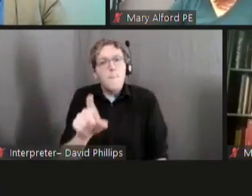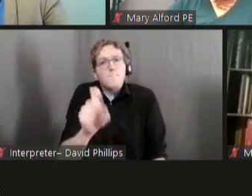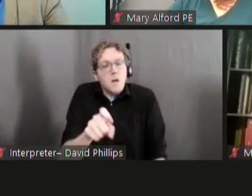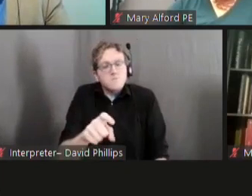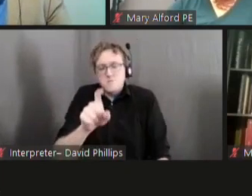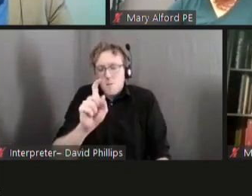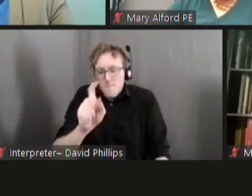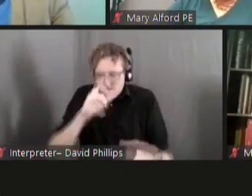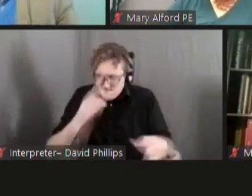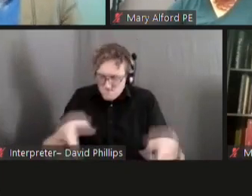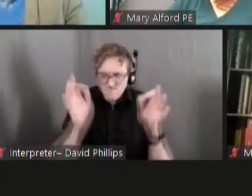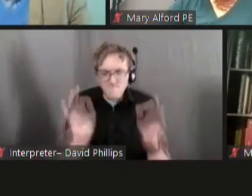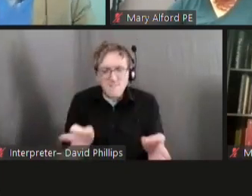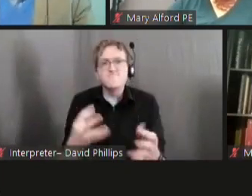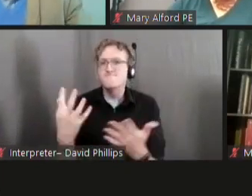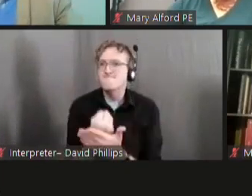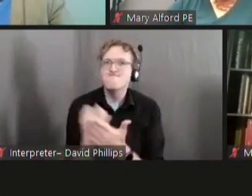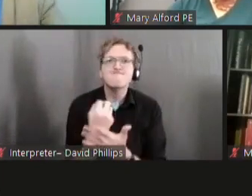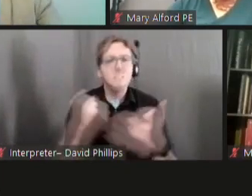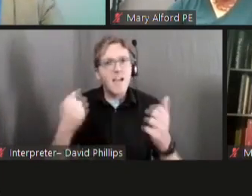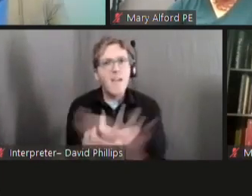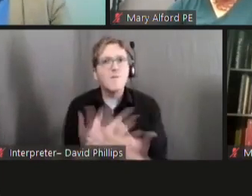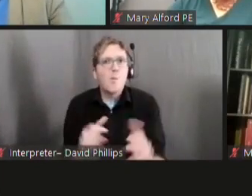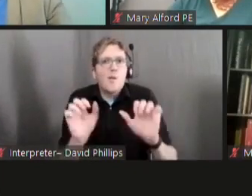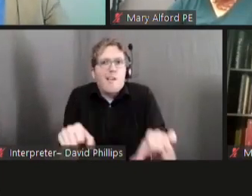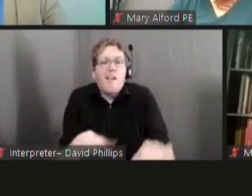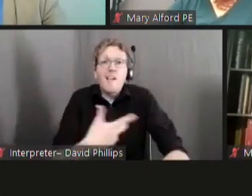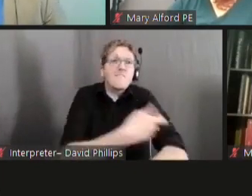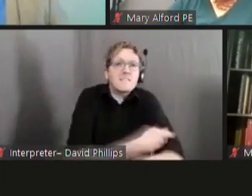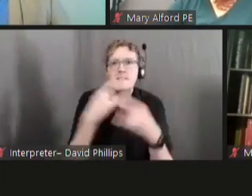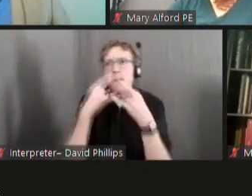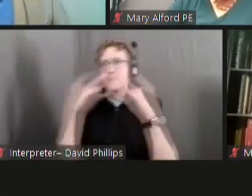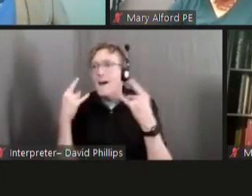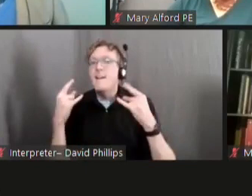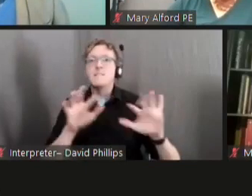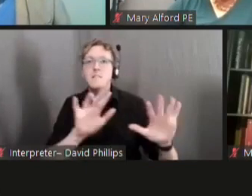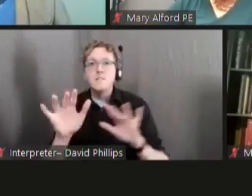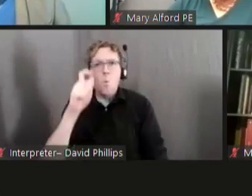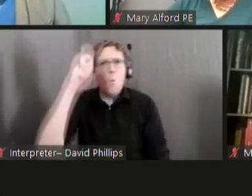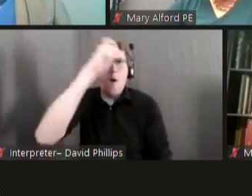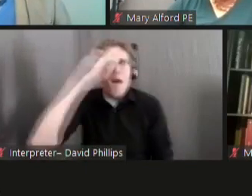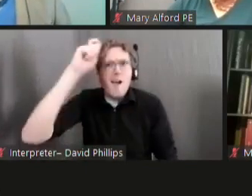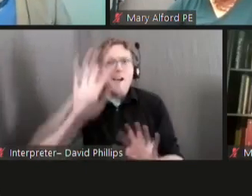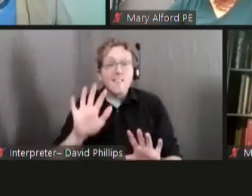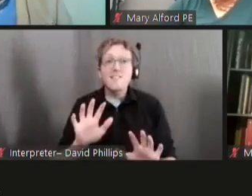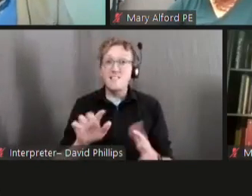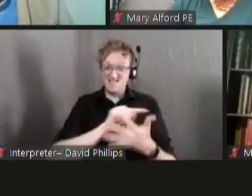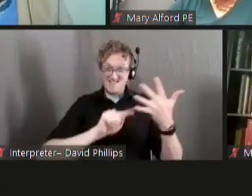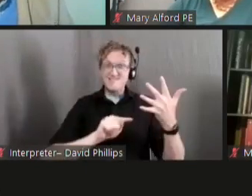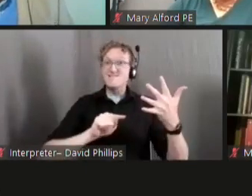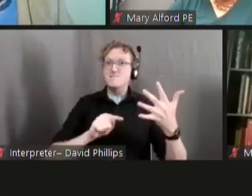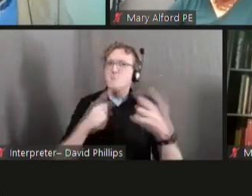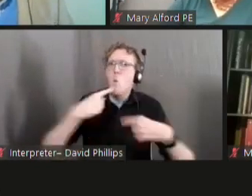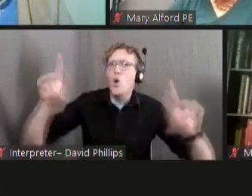need to use all the tools at our disposal, continue to be open, continue to be wise about that because the tools work in those situations.